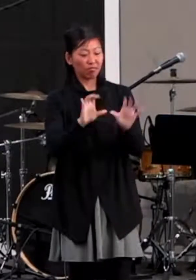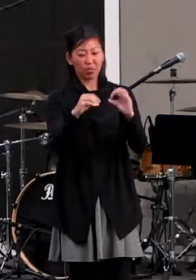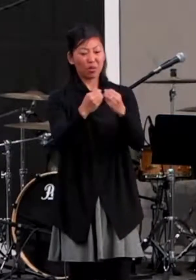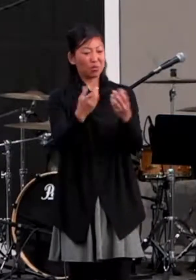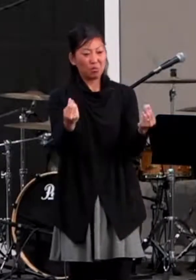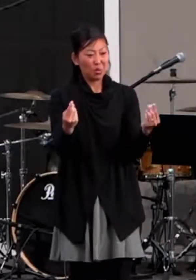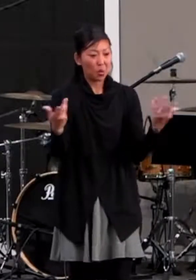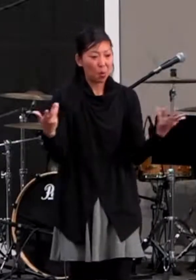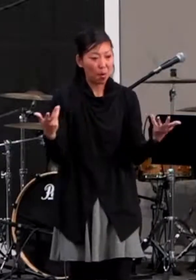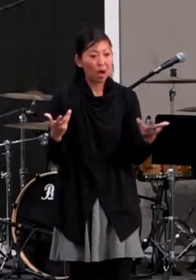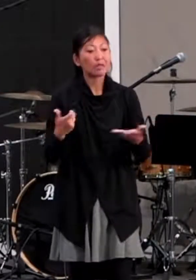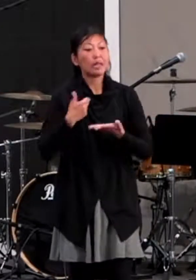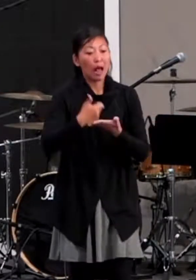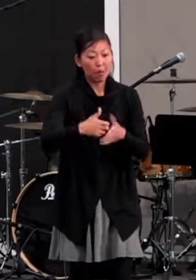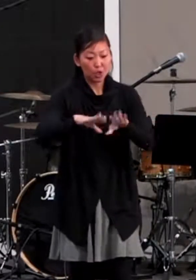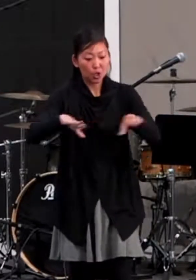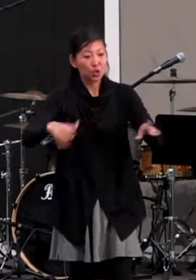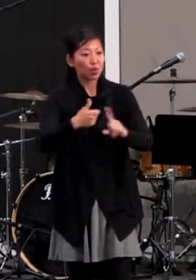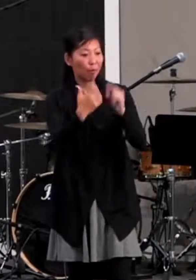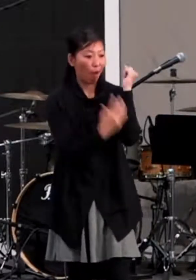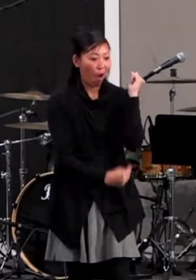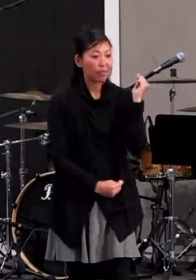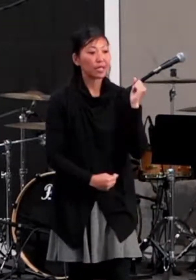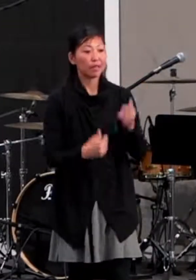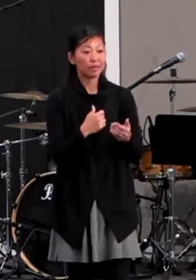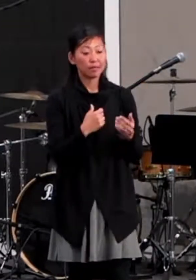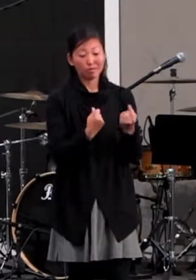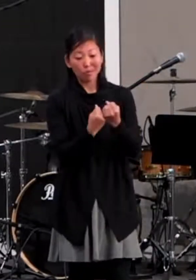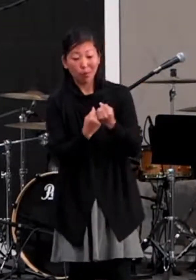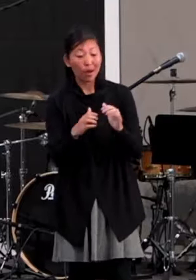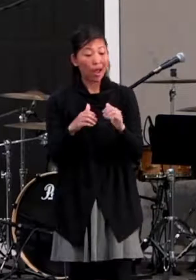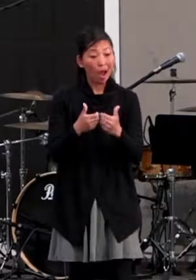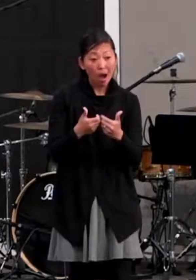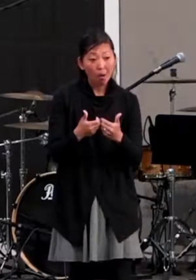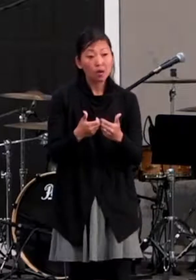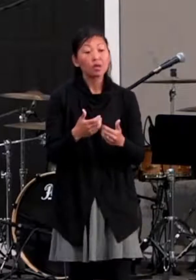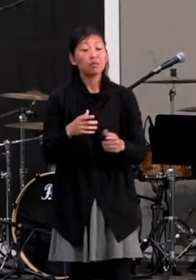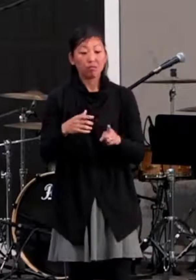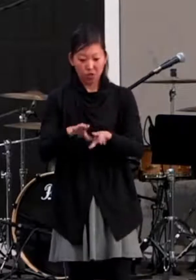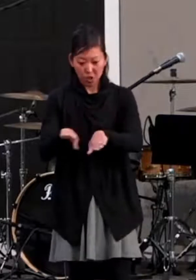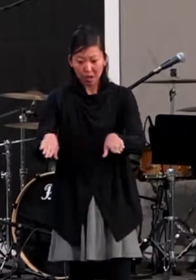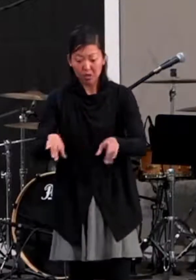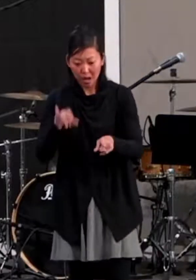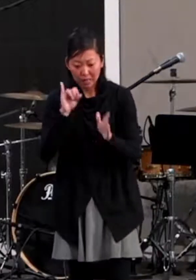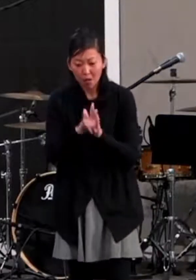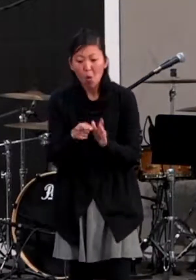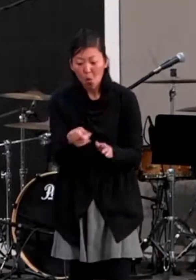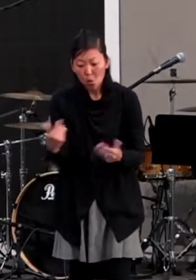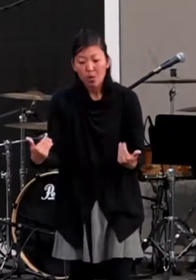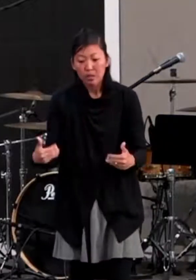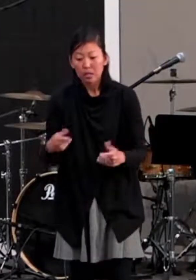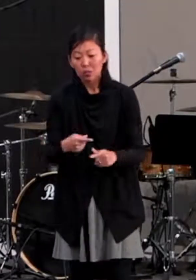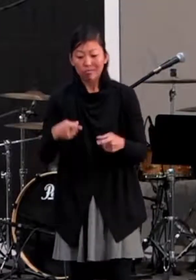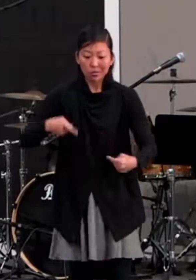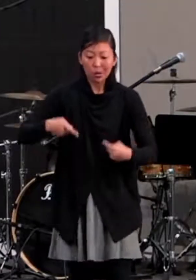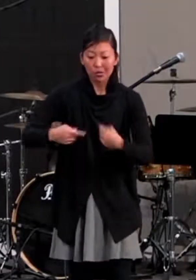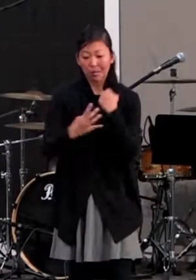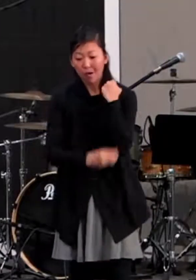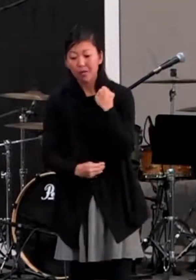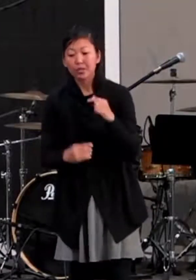in poverty in Jesus' name. They do so by connecting children living in poverty with a loving sponsor, someone like you and